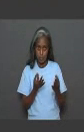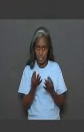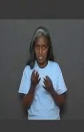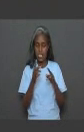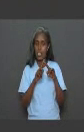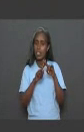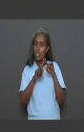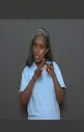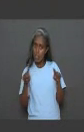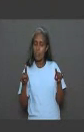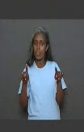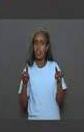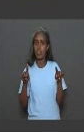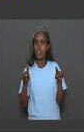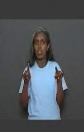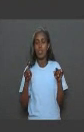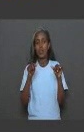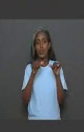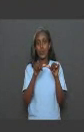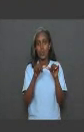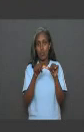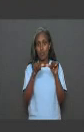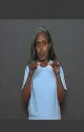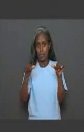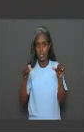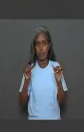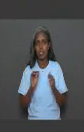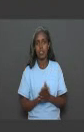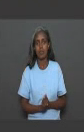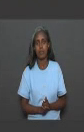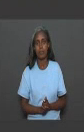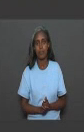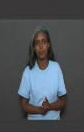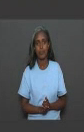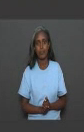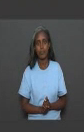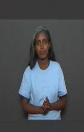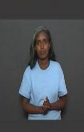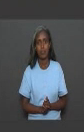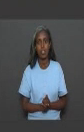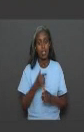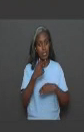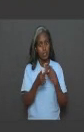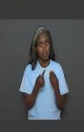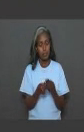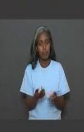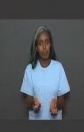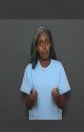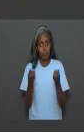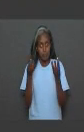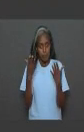expressed in different units of measurement. There are